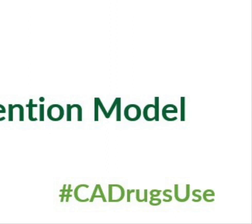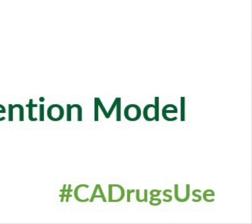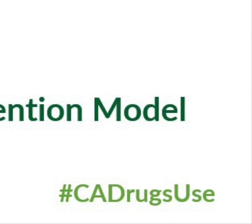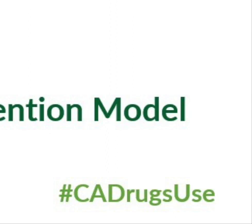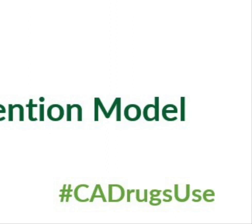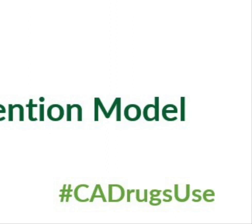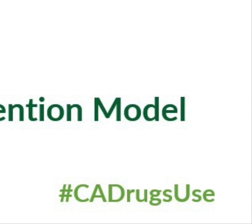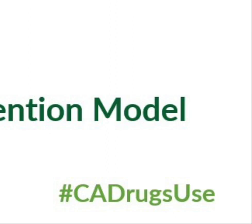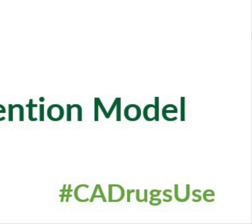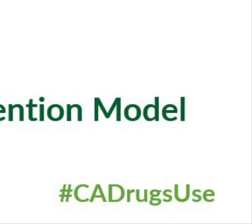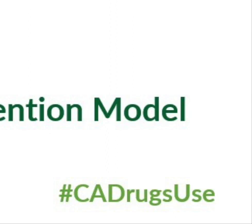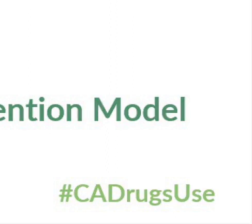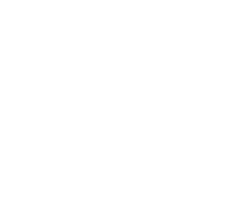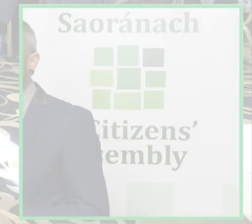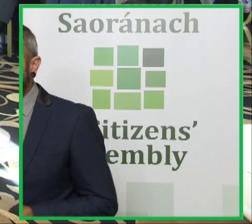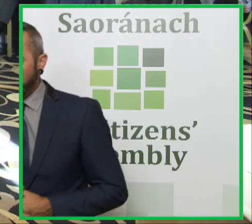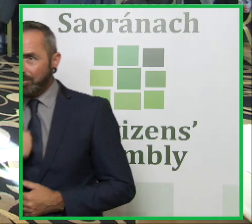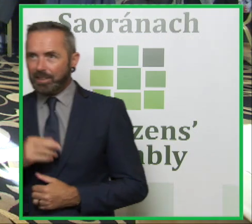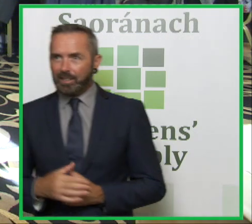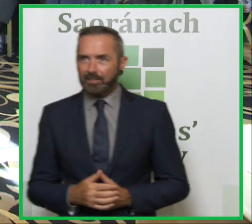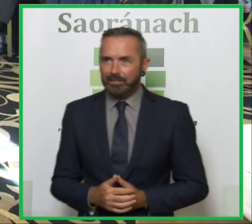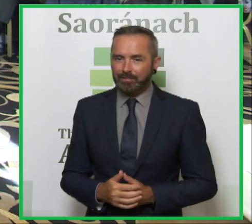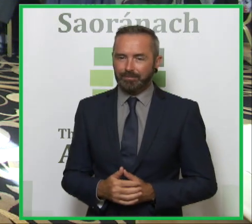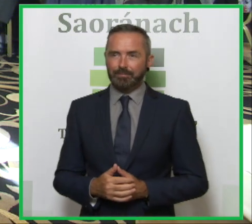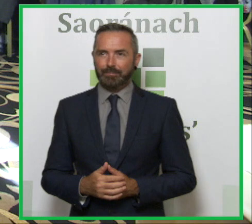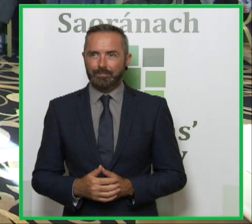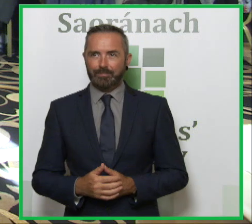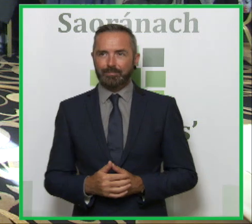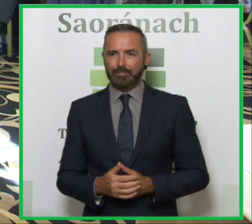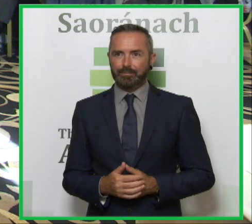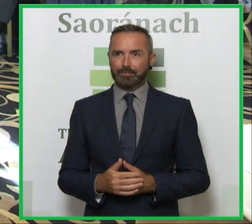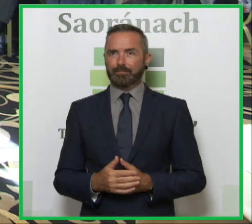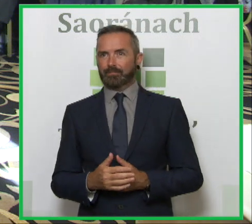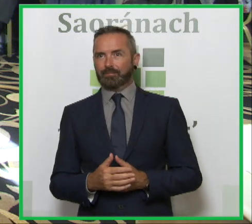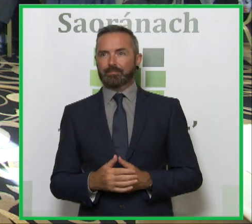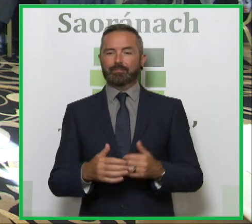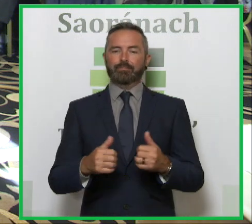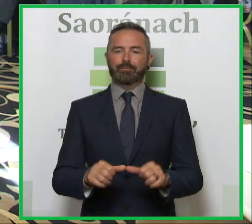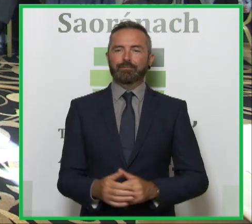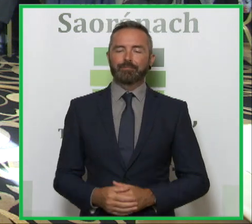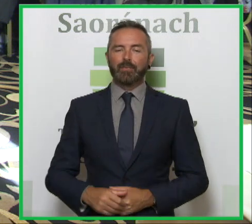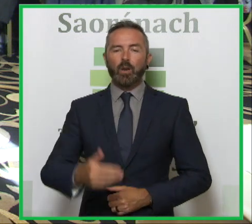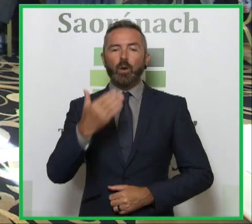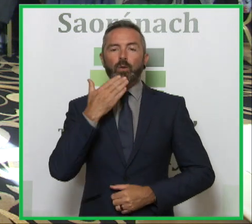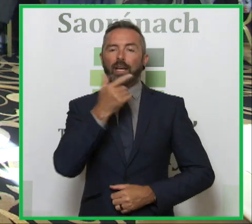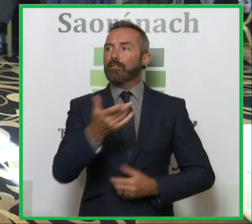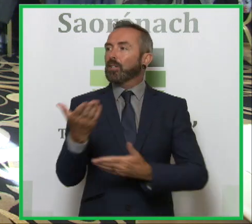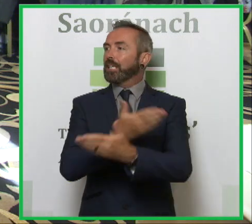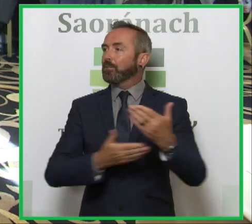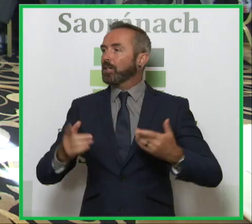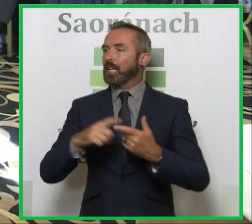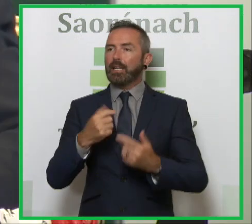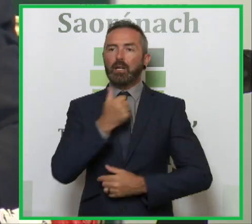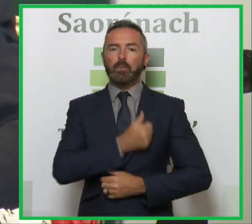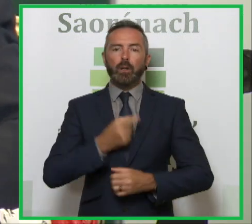Okay, we're now back on live stream again, and thanks everybody for your deliberations at the table and the very good questions in the last panel session. And apologies again,